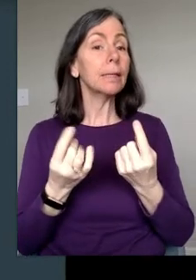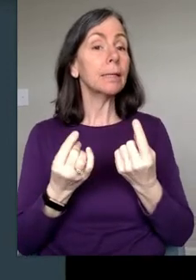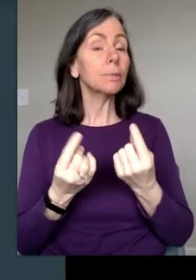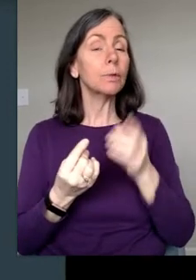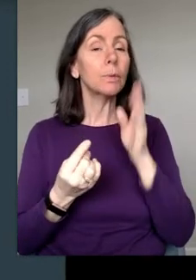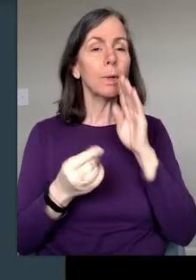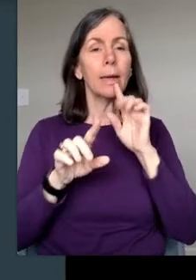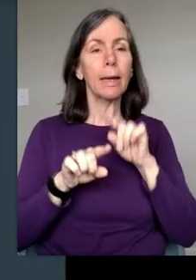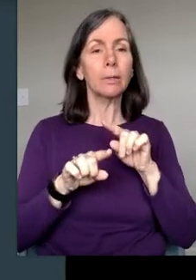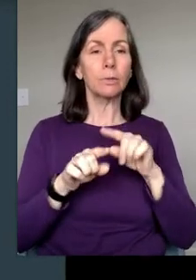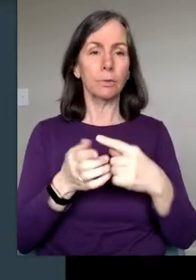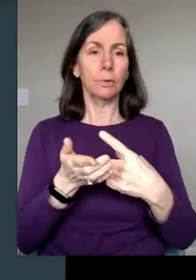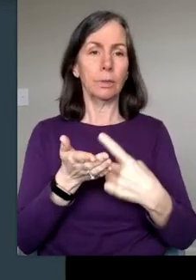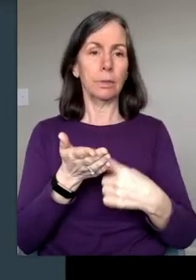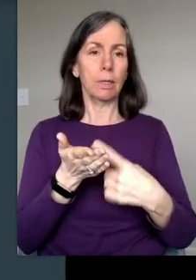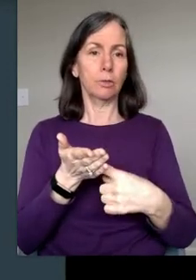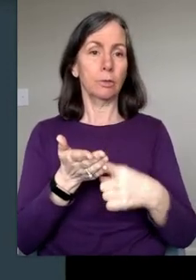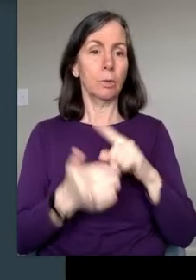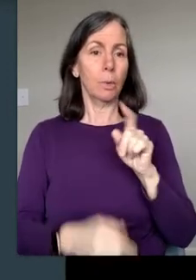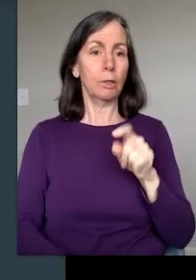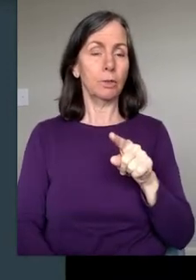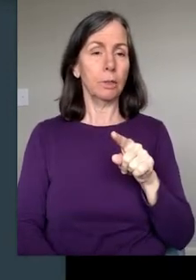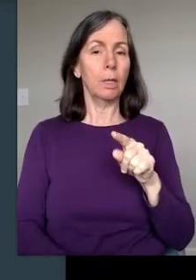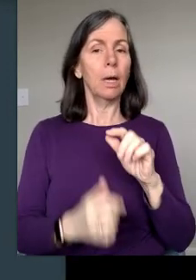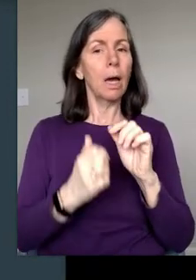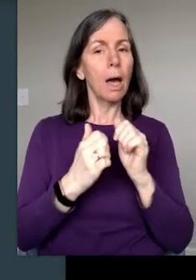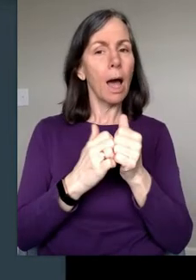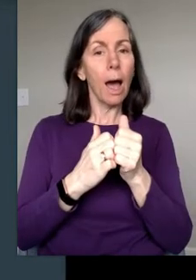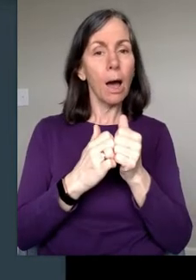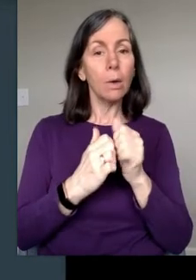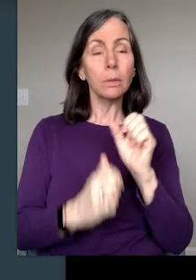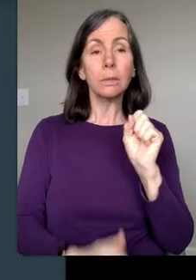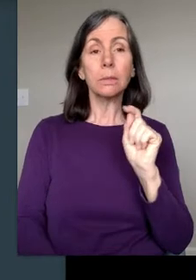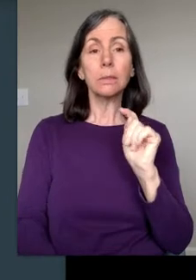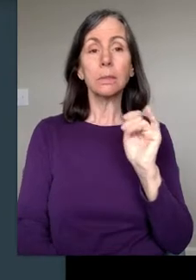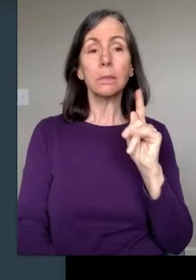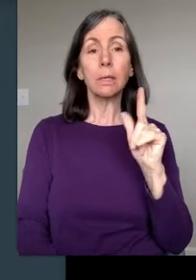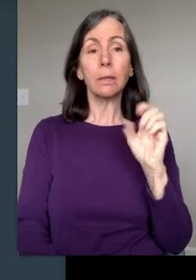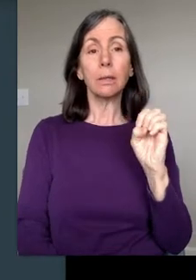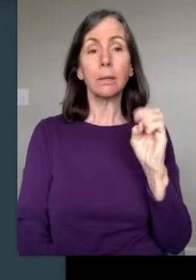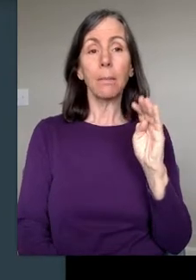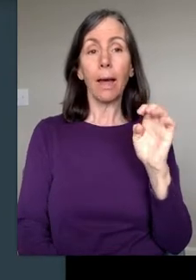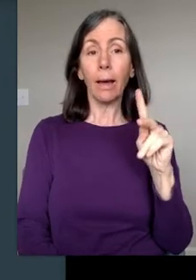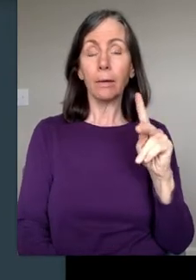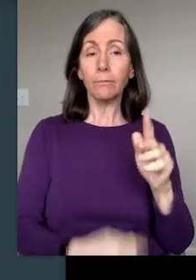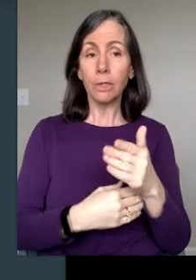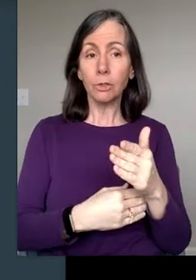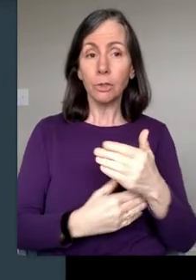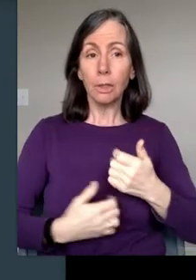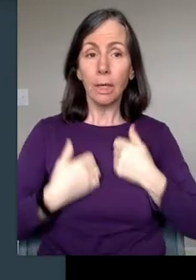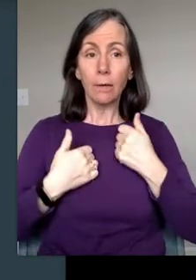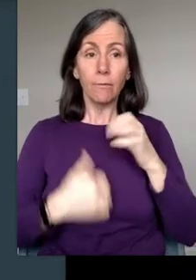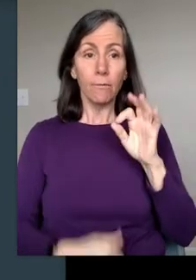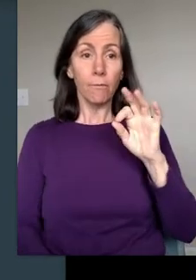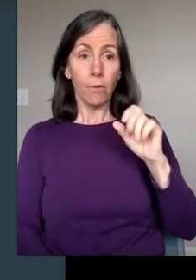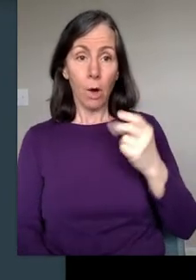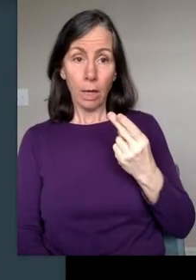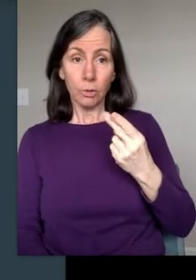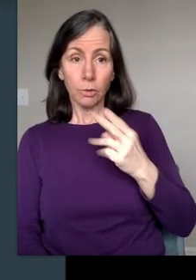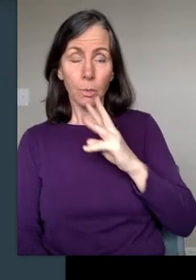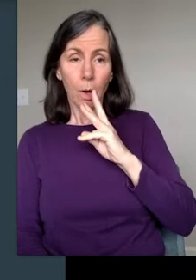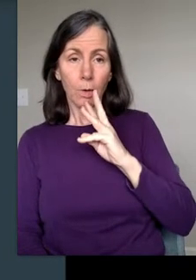did the stickleback that live in freshwater lose its armor and spines? So